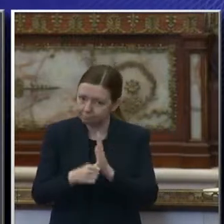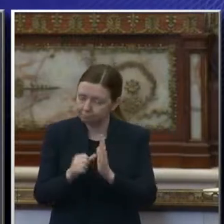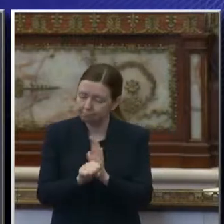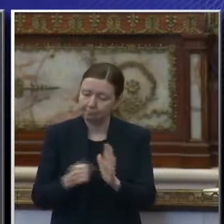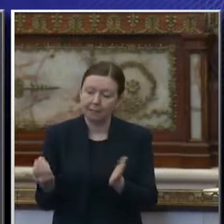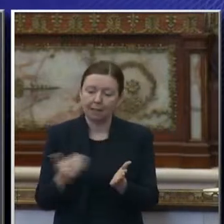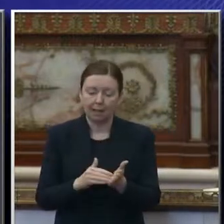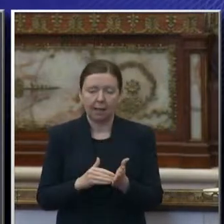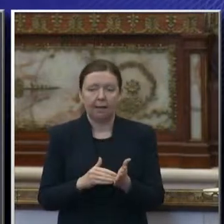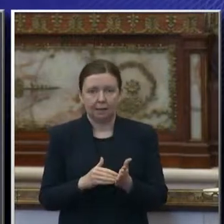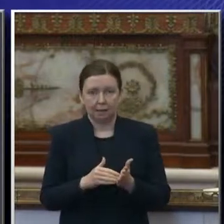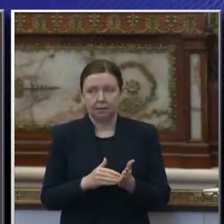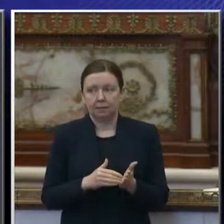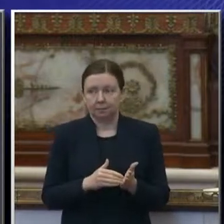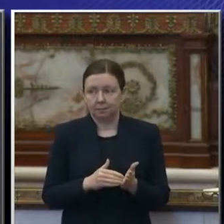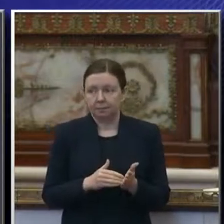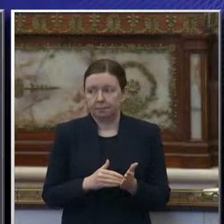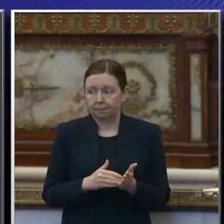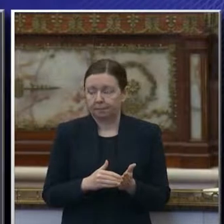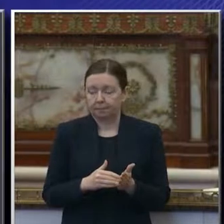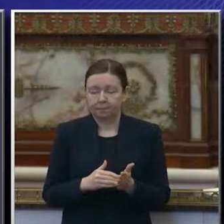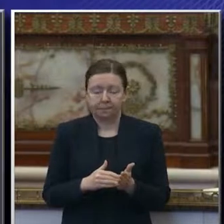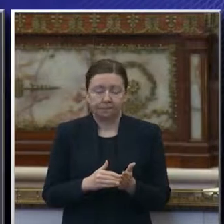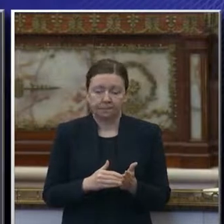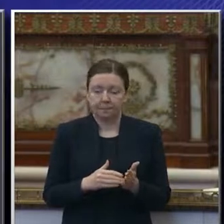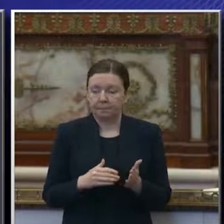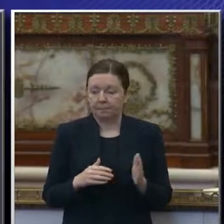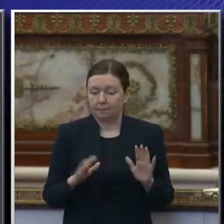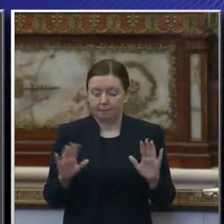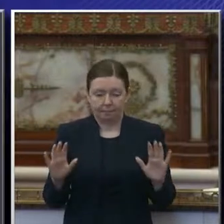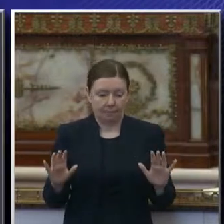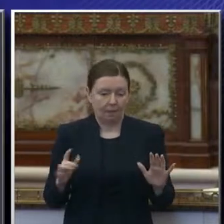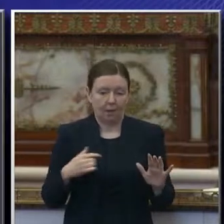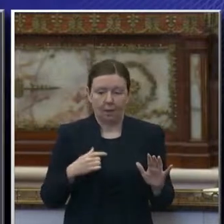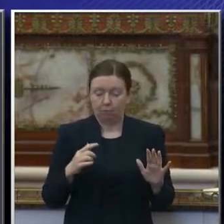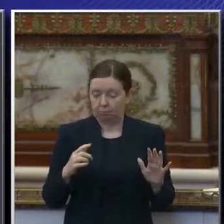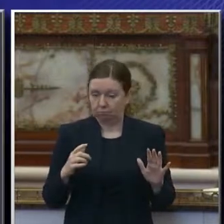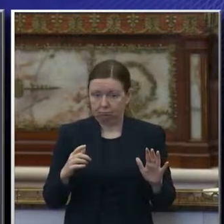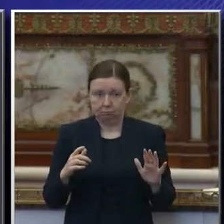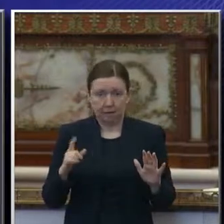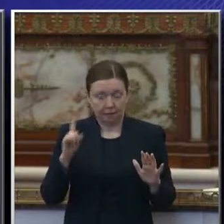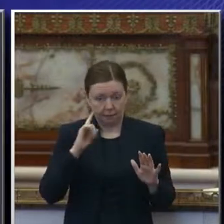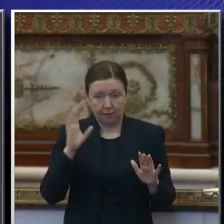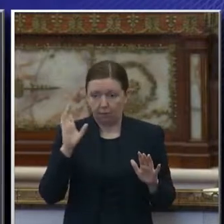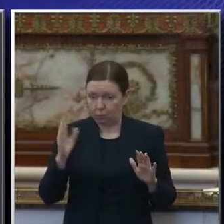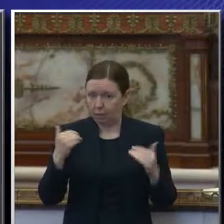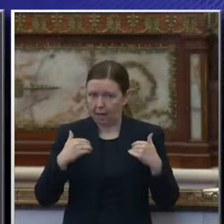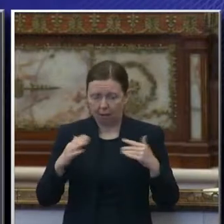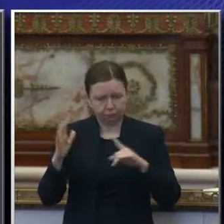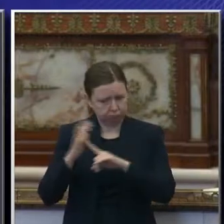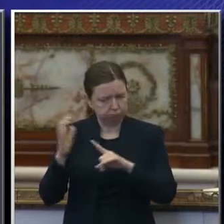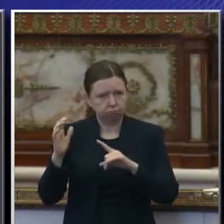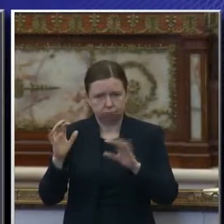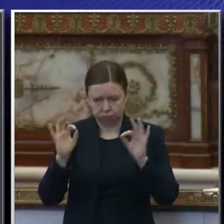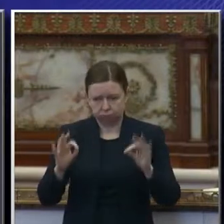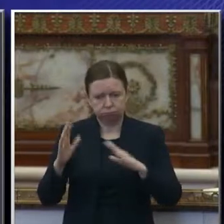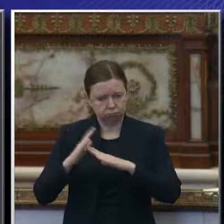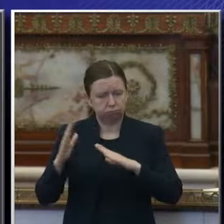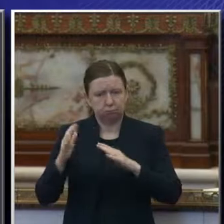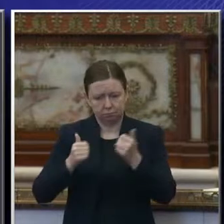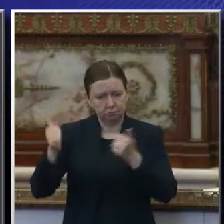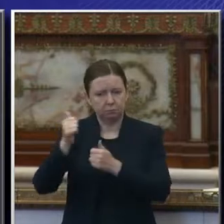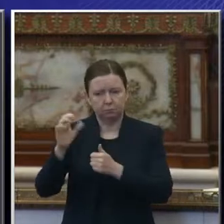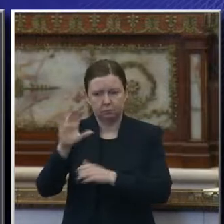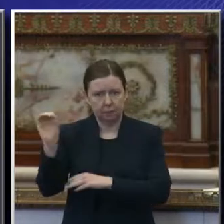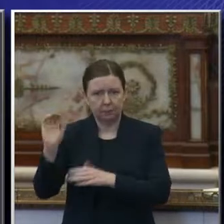again, it's not that I don't deny that you would have a top tier employer who would be a